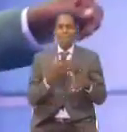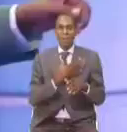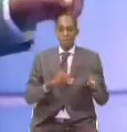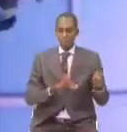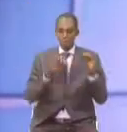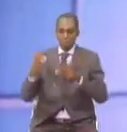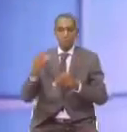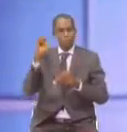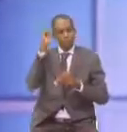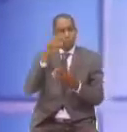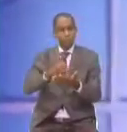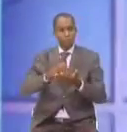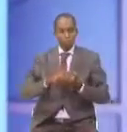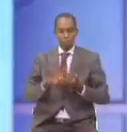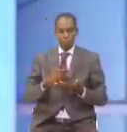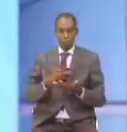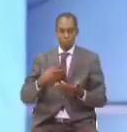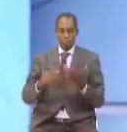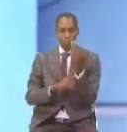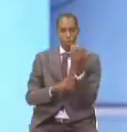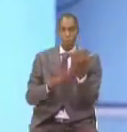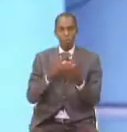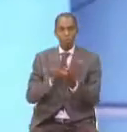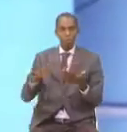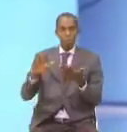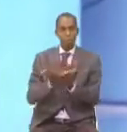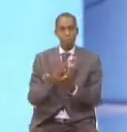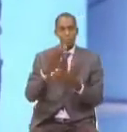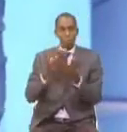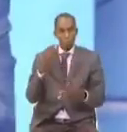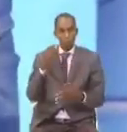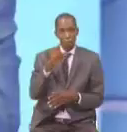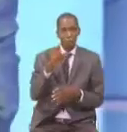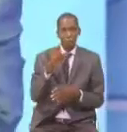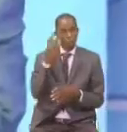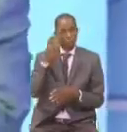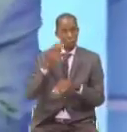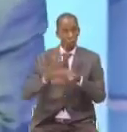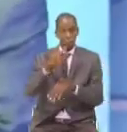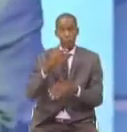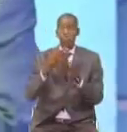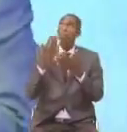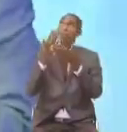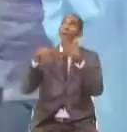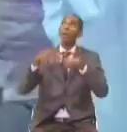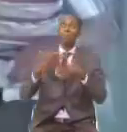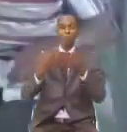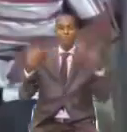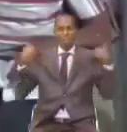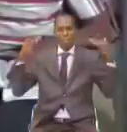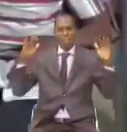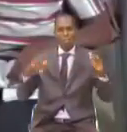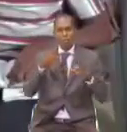of righteousness upon you before heaven and before the angels and before the Almighty God, you